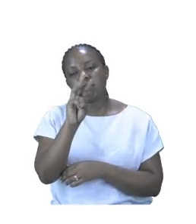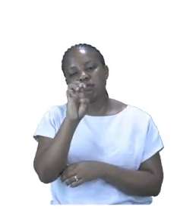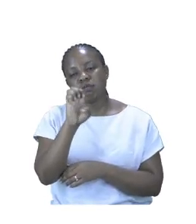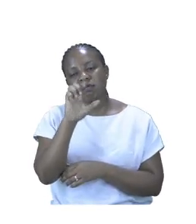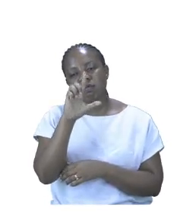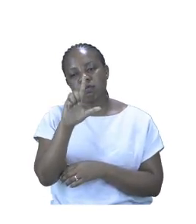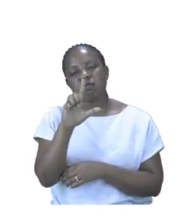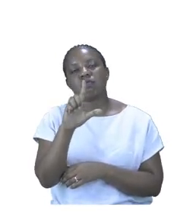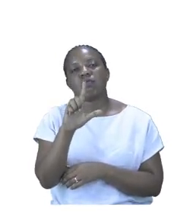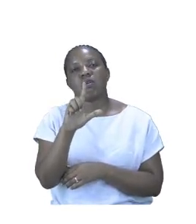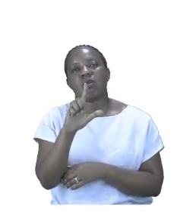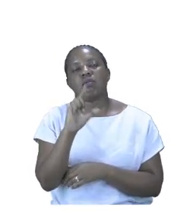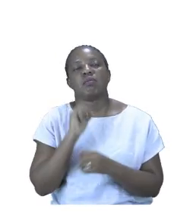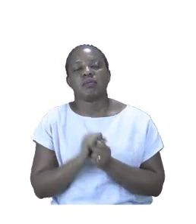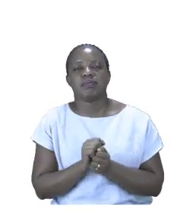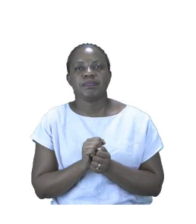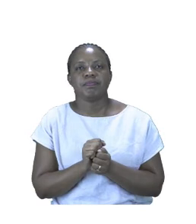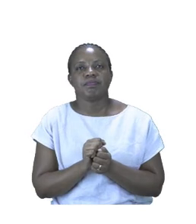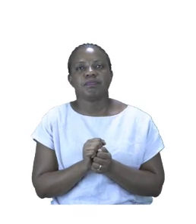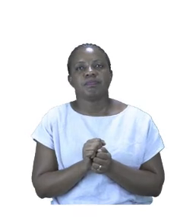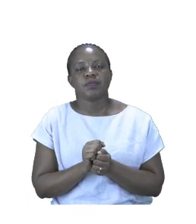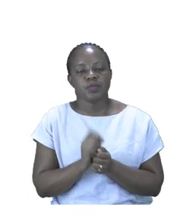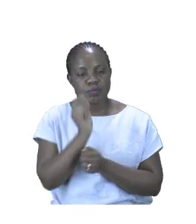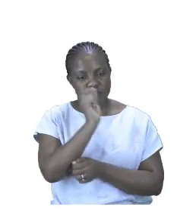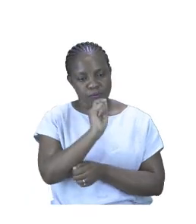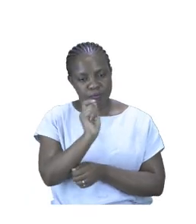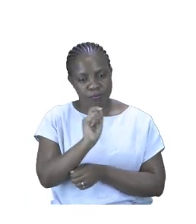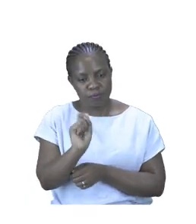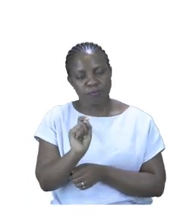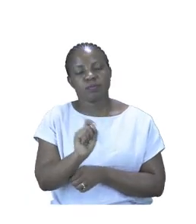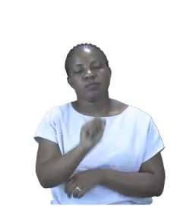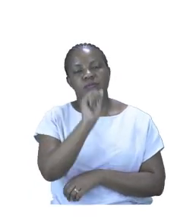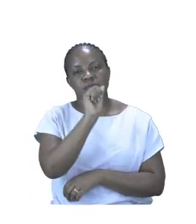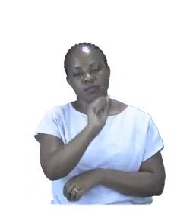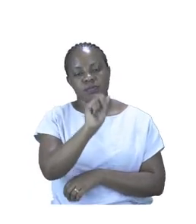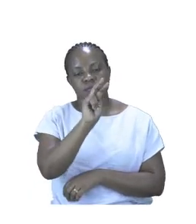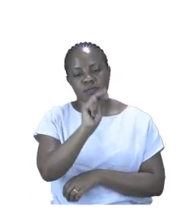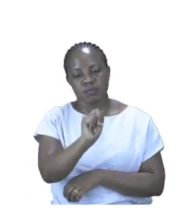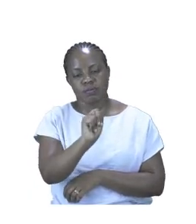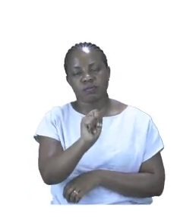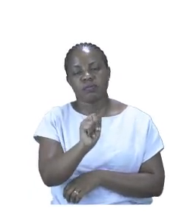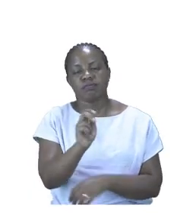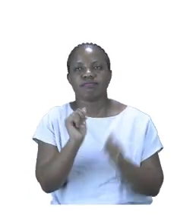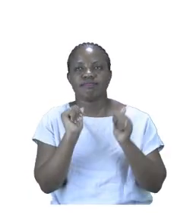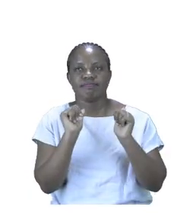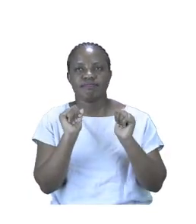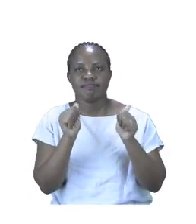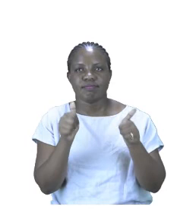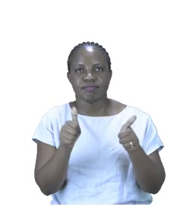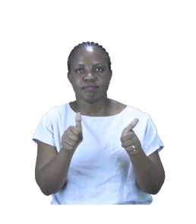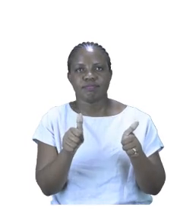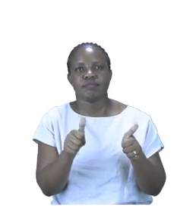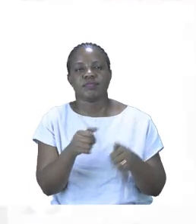Orange. So you are going to use an. Well done. Now the rest you can